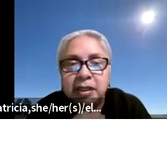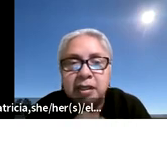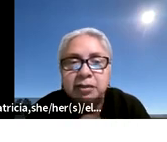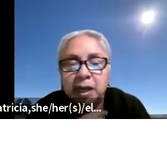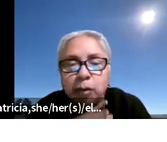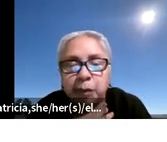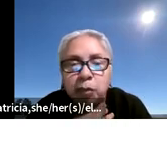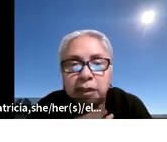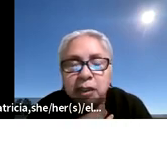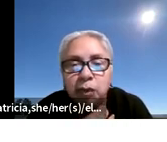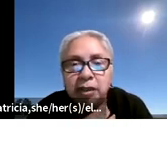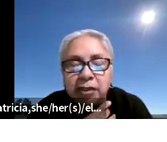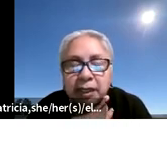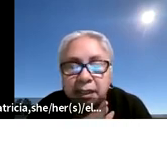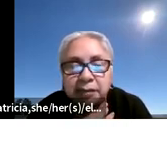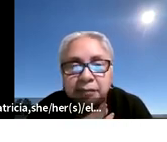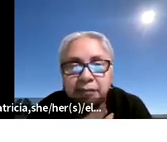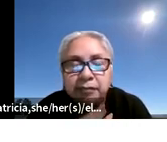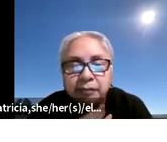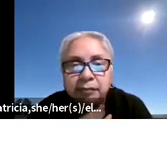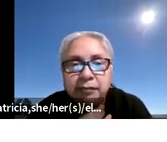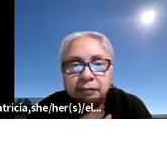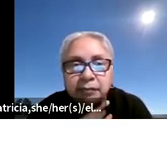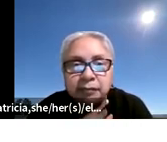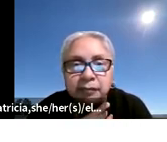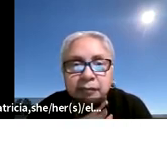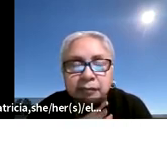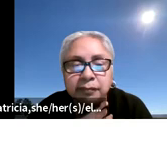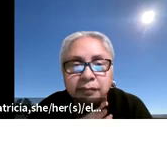helping the kiddos I will be working with. Yeah.